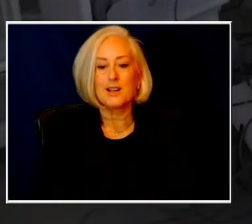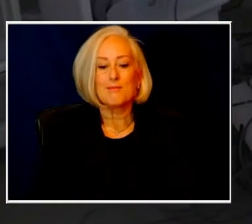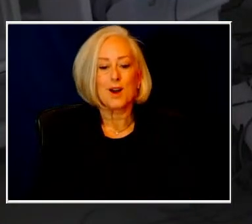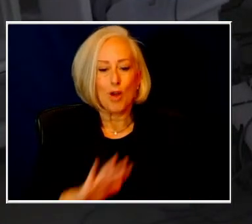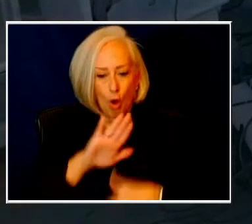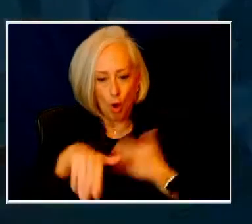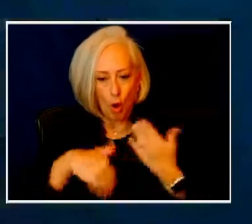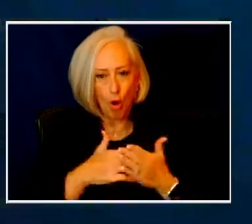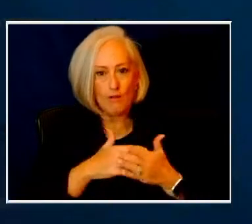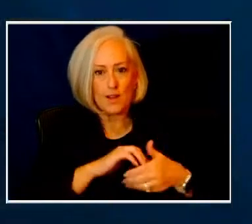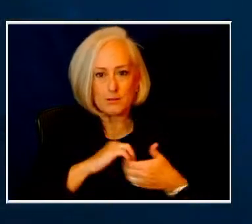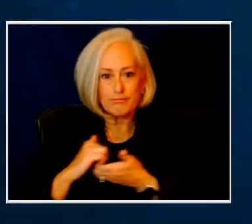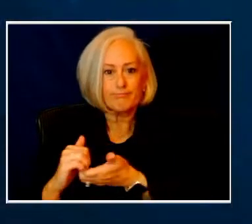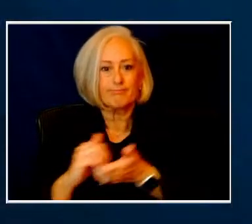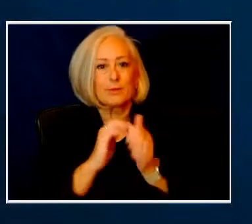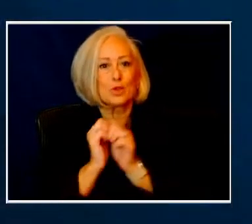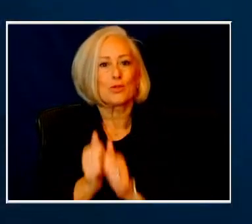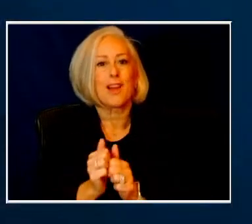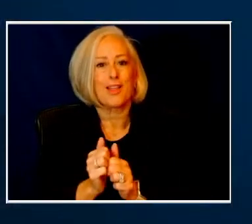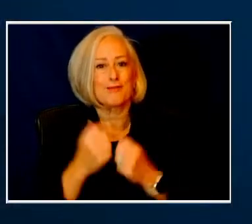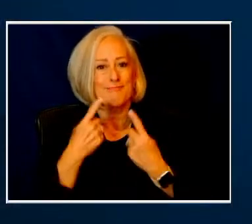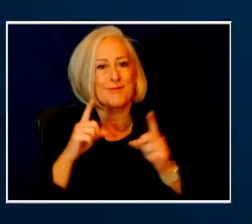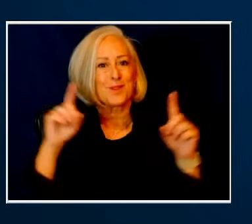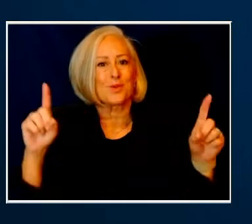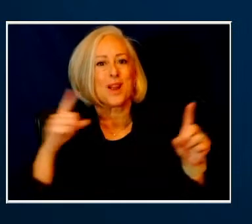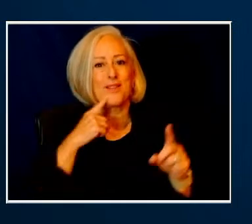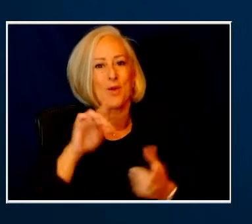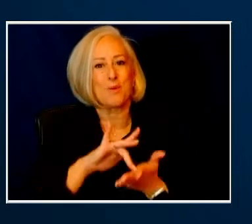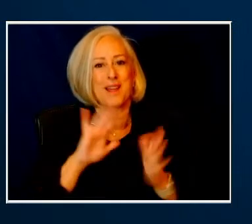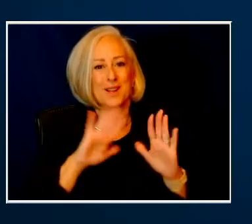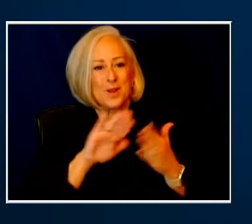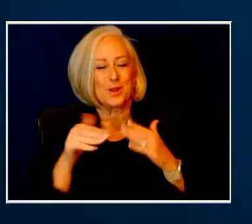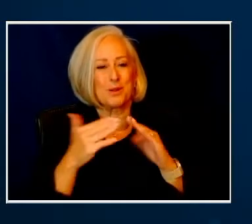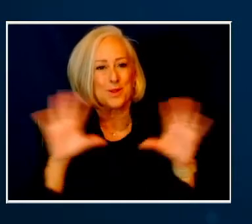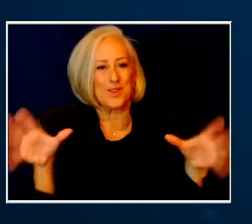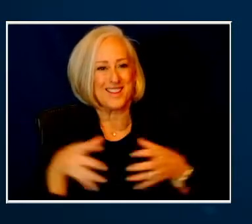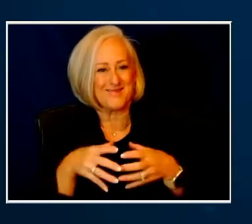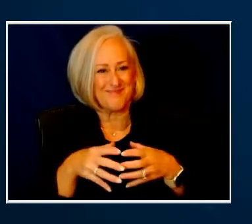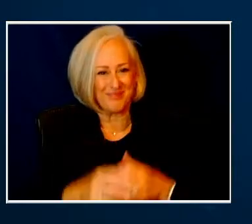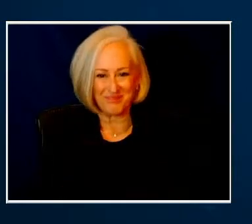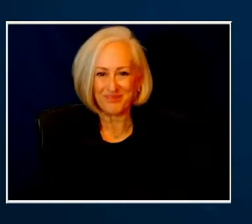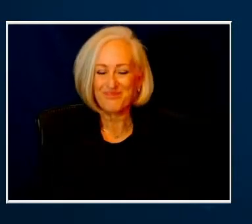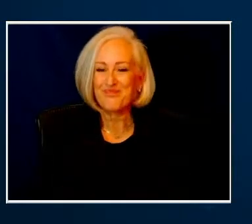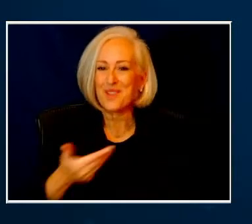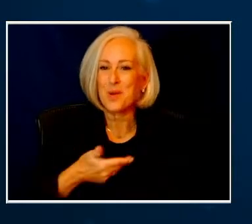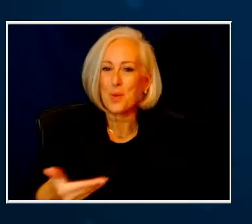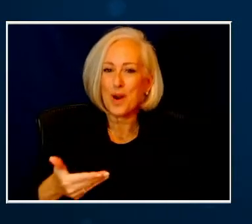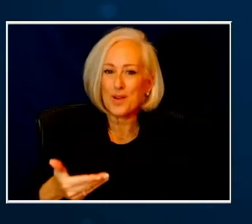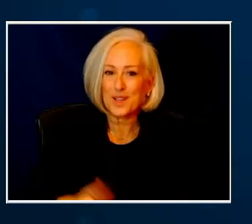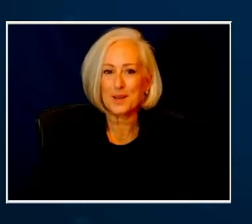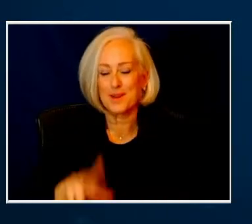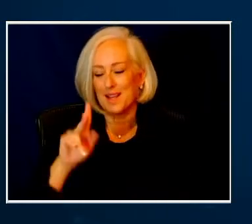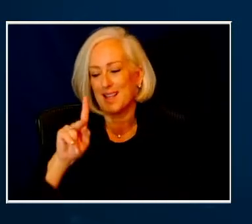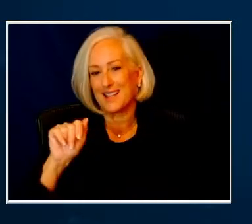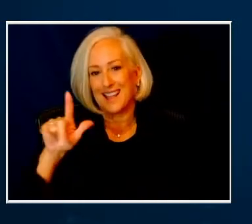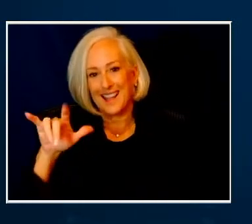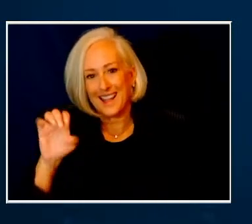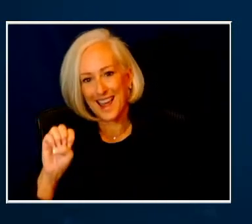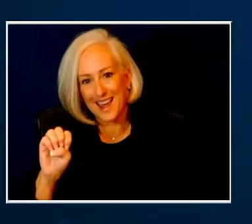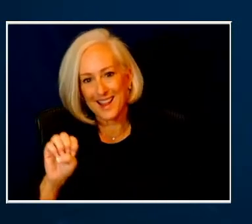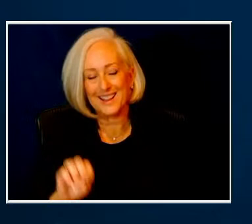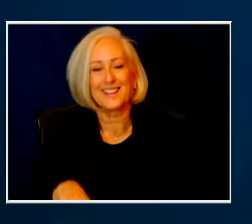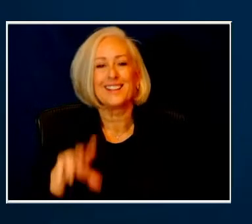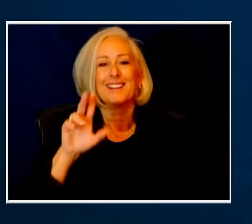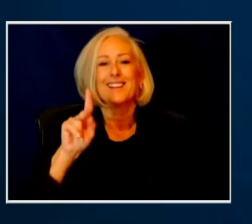community. And we want to welcome in this morning Kolbie and her mom, Casey, and dad, Cale. They are joining us from Clyde, Kansas.